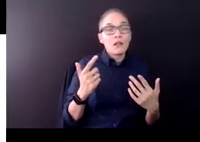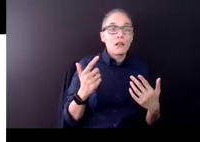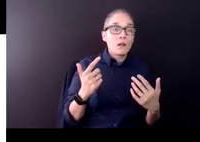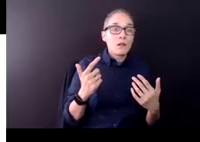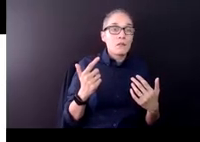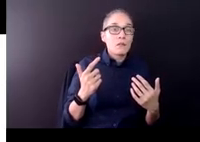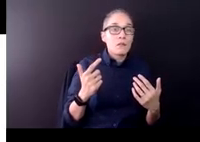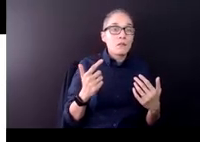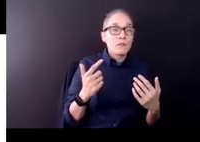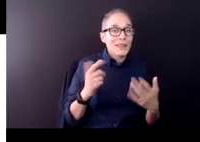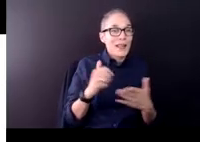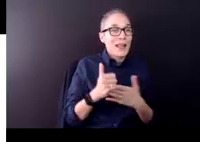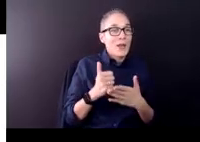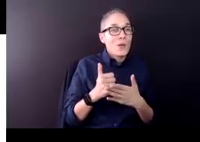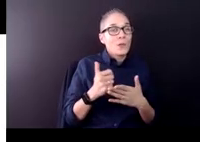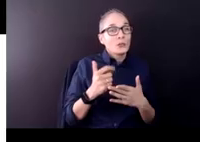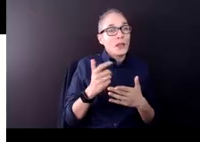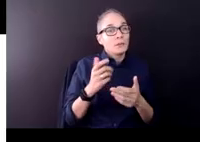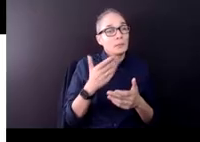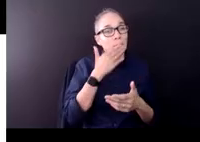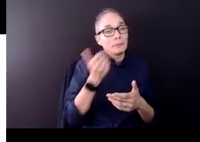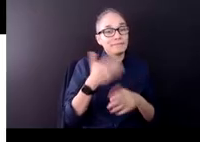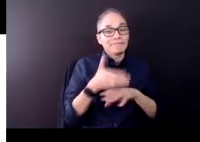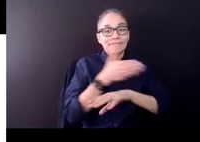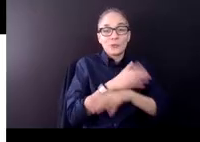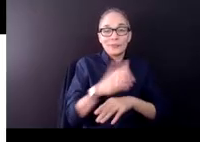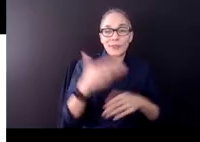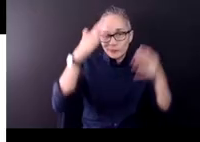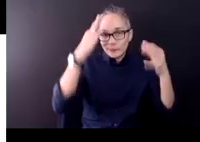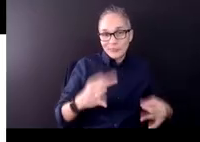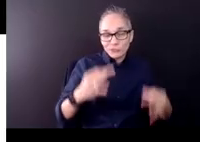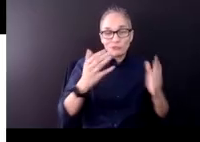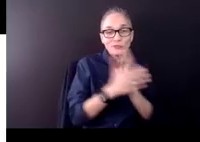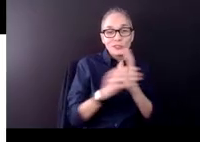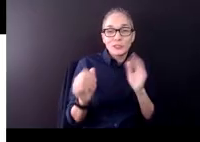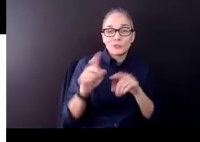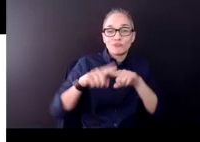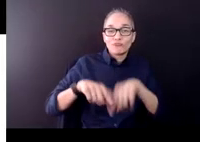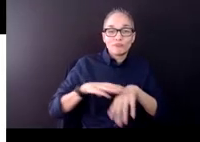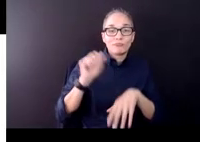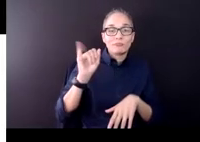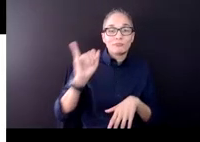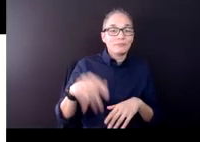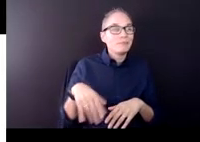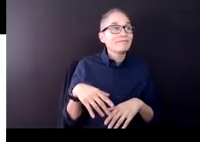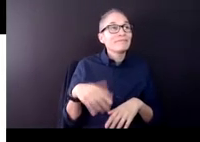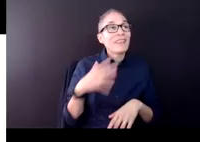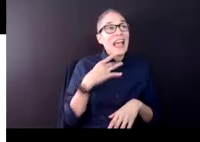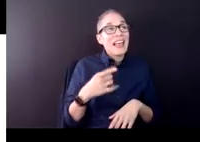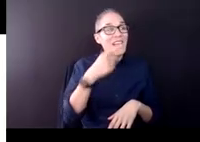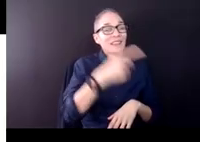to better their discernment skills with AI. I like this exercise as a